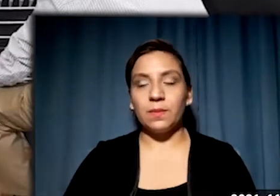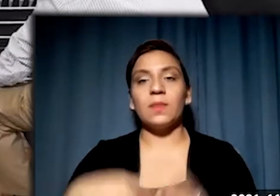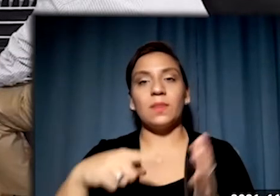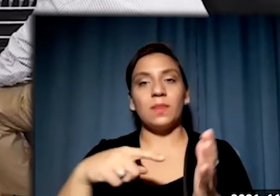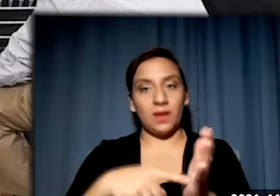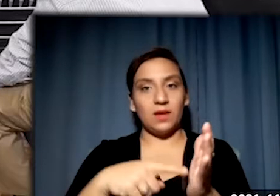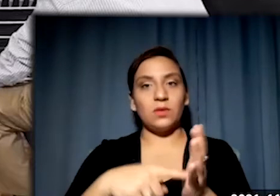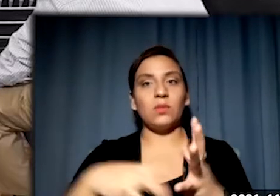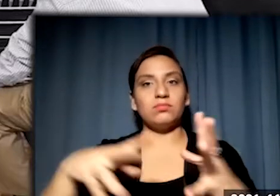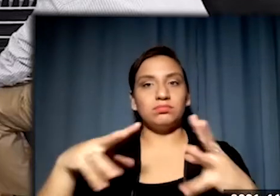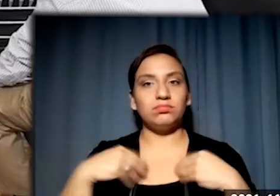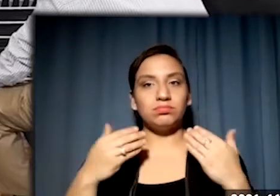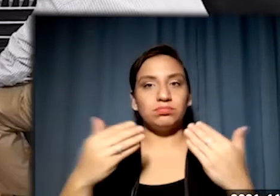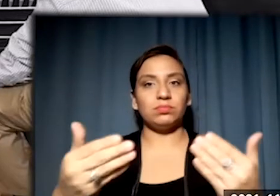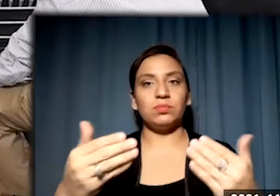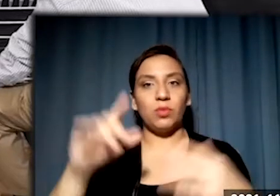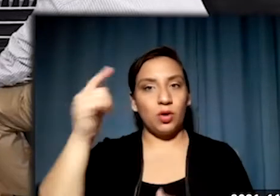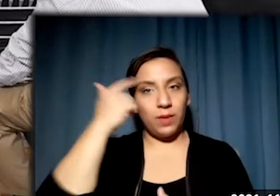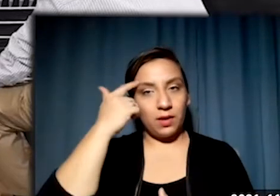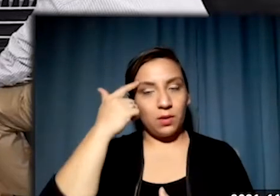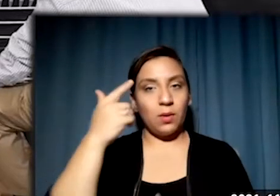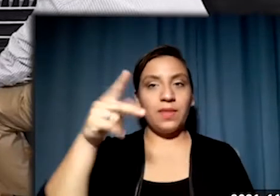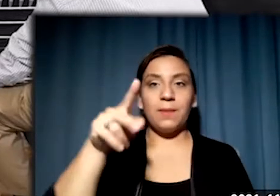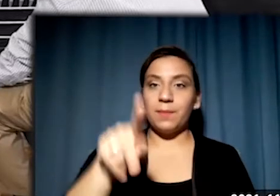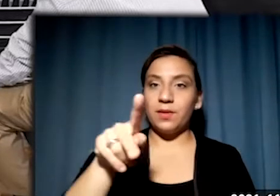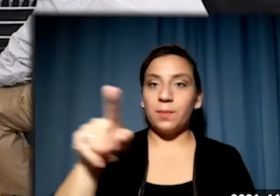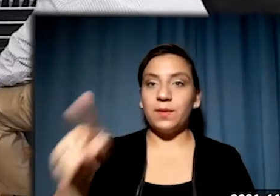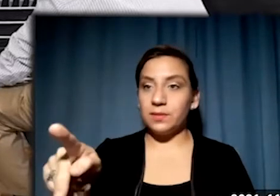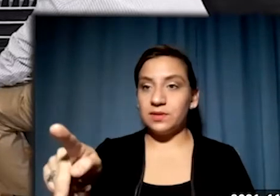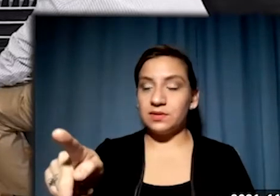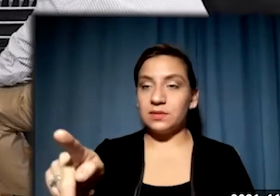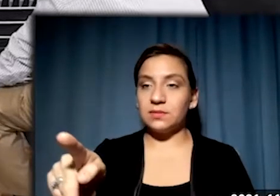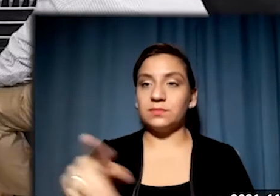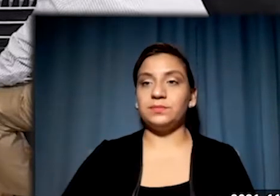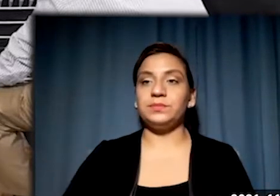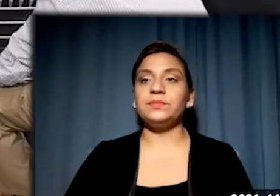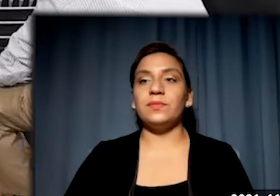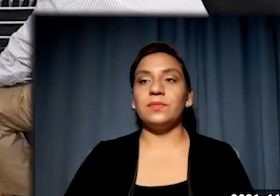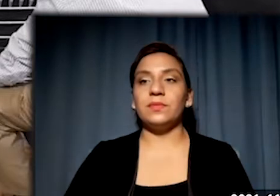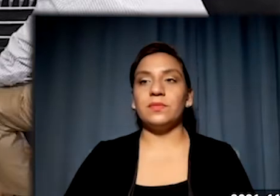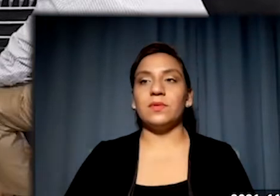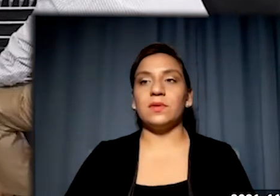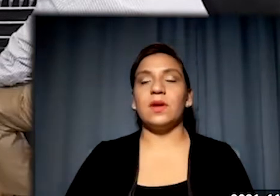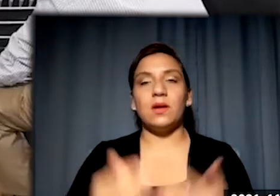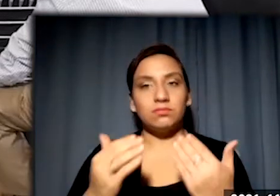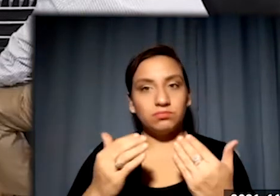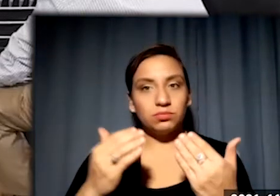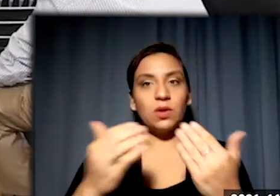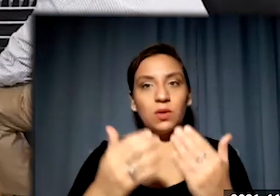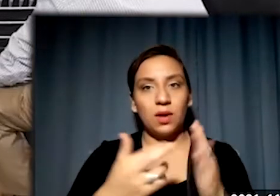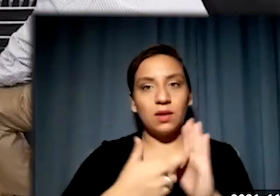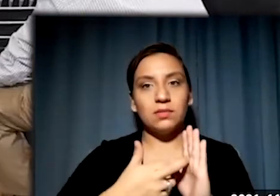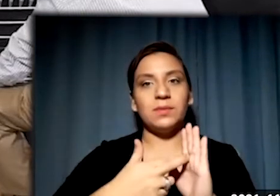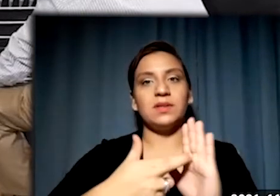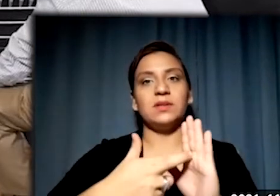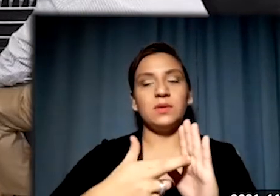Urrutia, delegating all the events related to the commemoration to the San Juan municipality and its mayor, Miguel Romero Lugo.